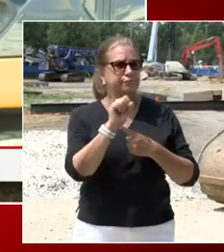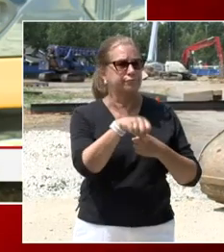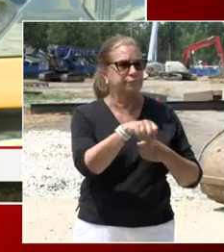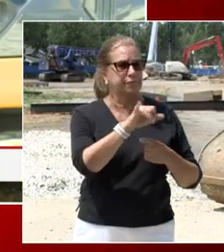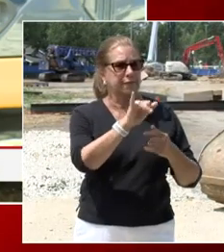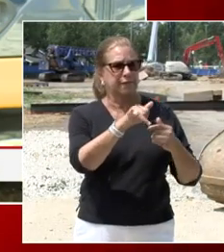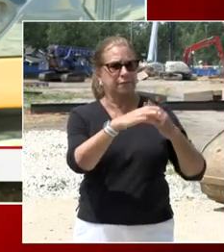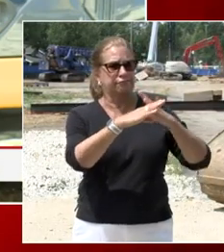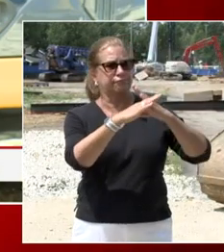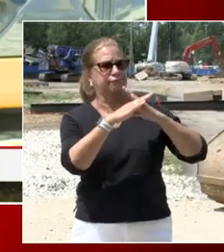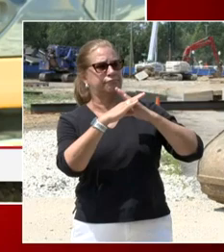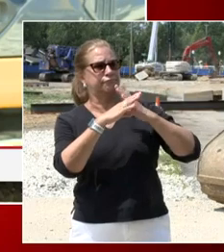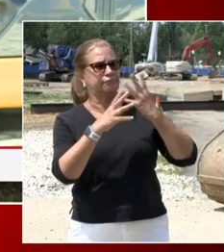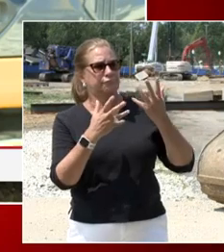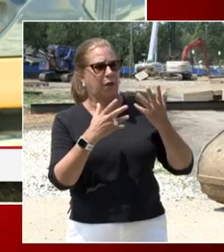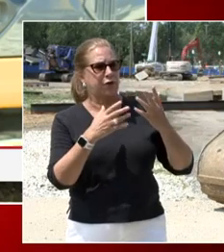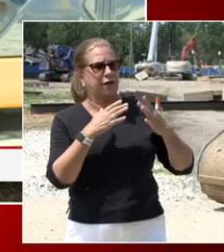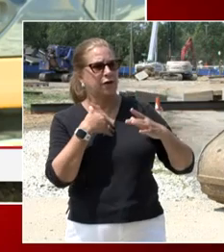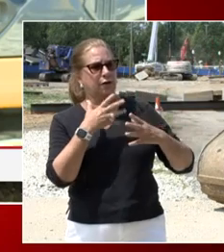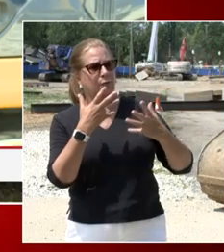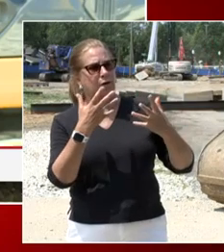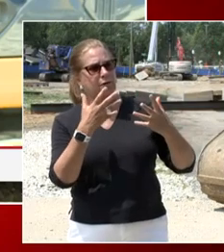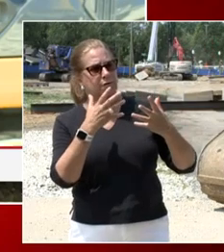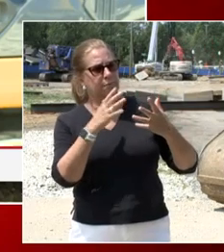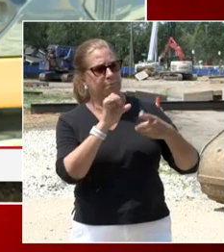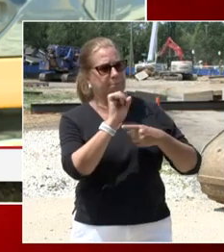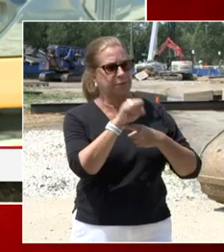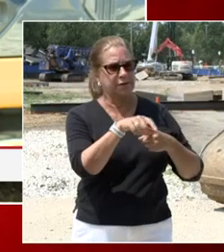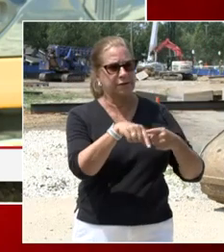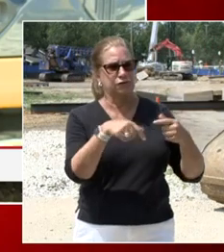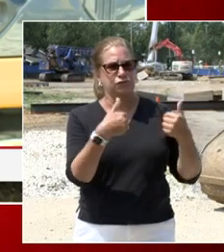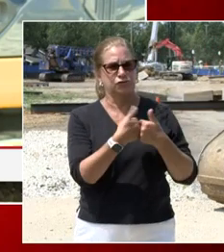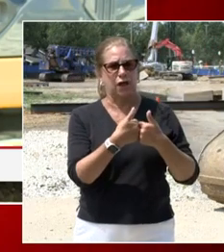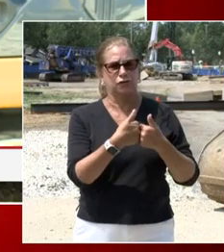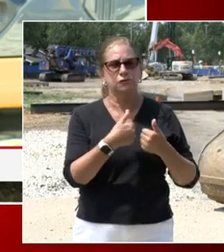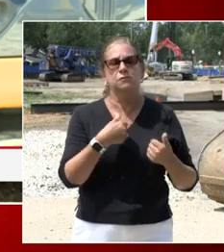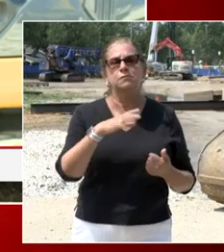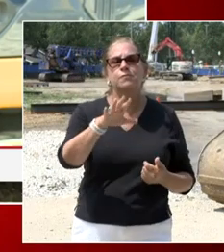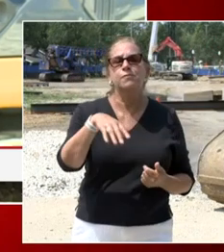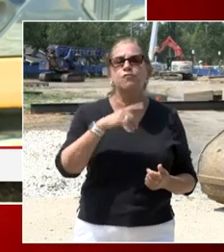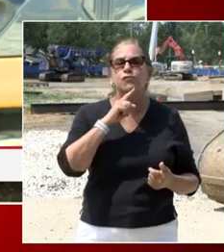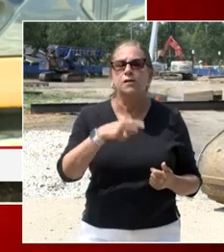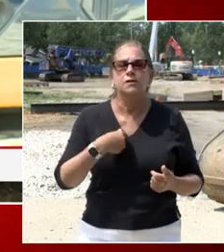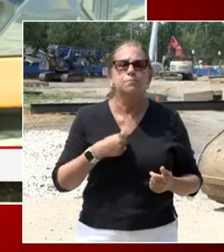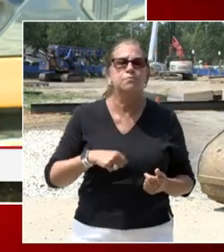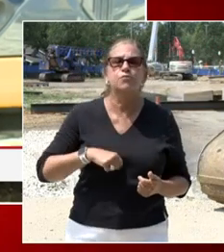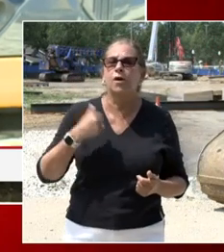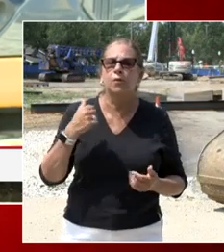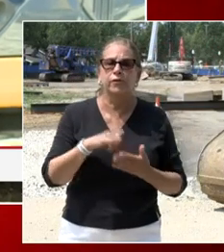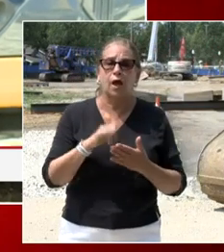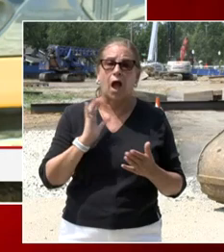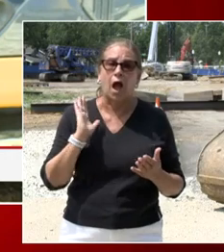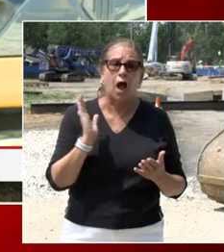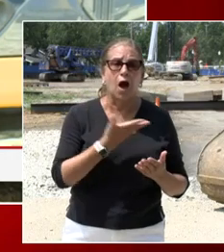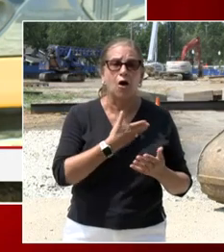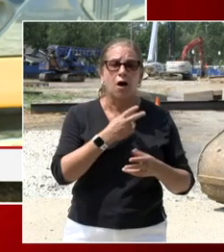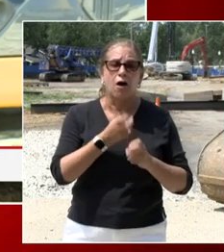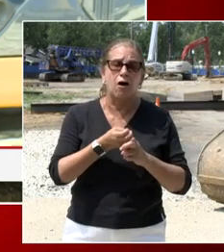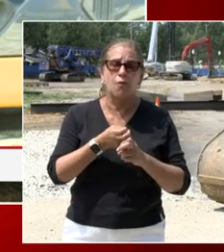I am proud to be able to say that, along with others, we've been relentless in pursuit of